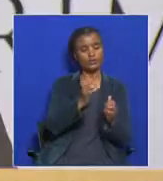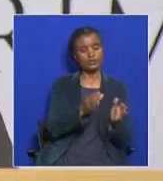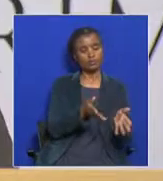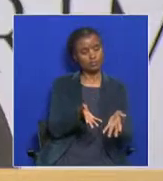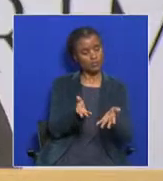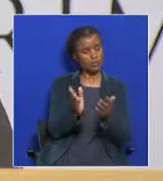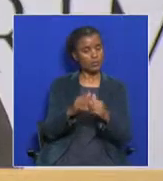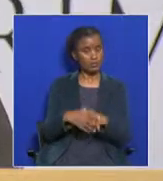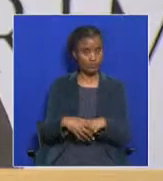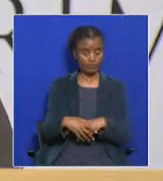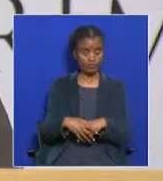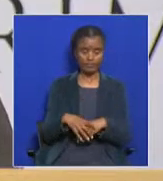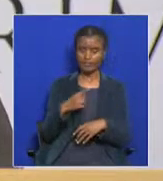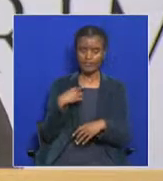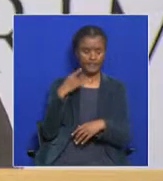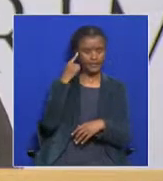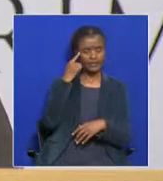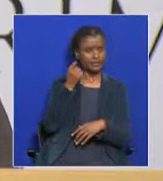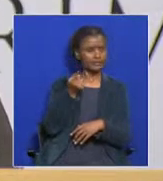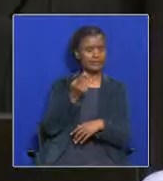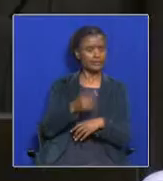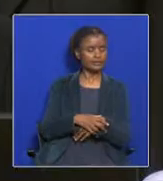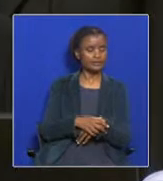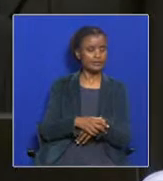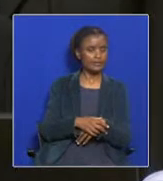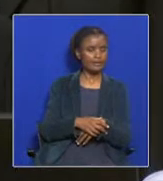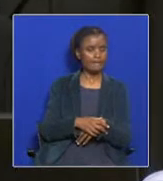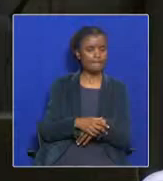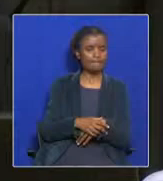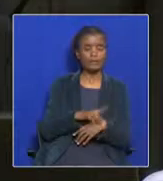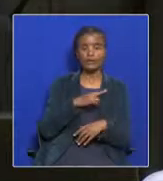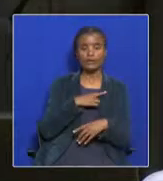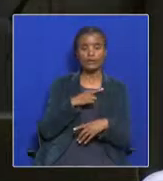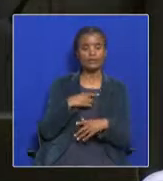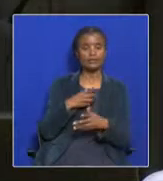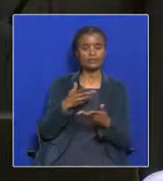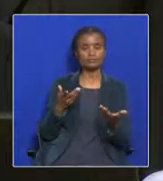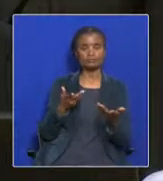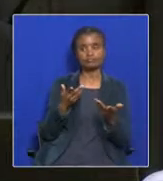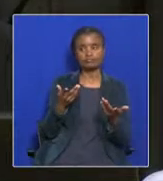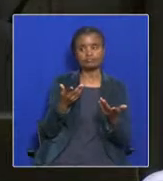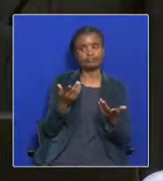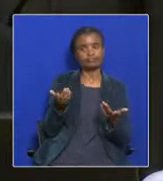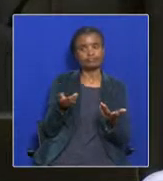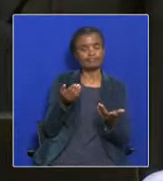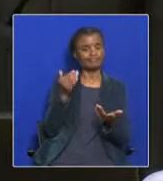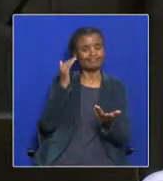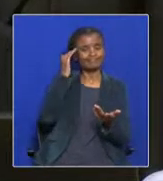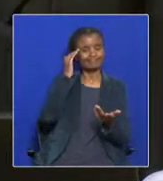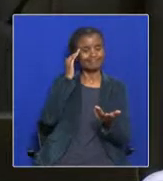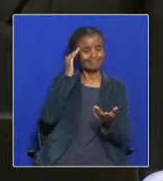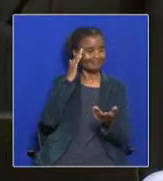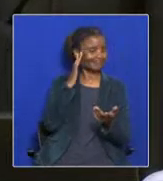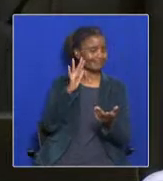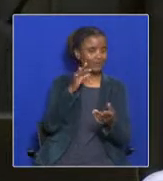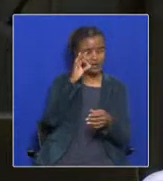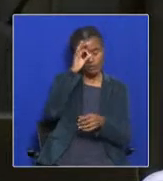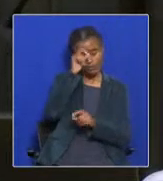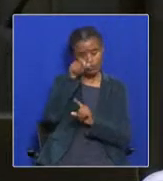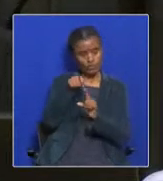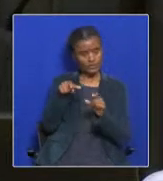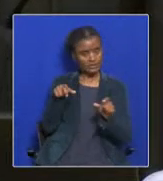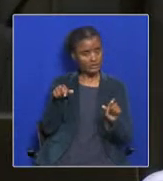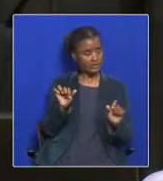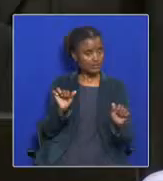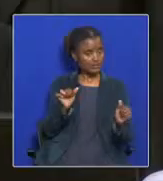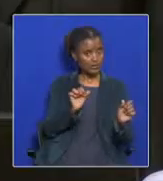make sense. It doesn't seem like sensible police conduct and use of time. At the very